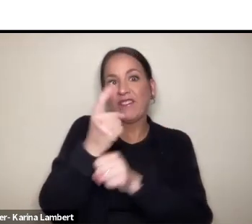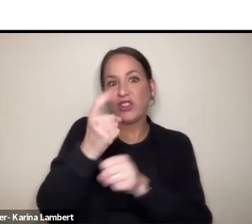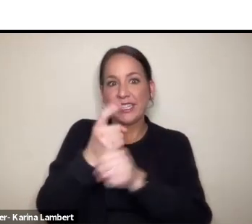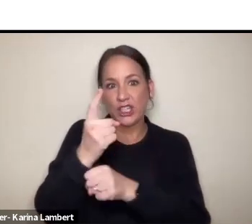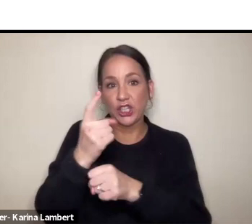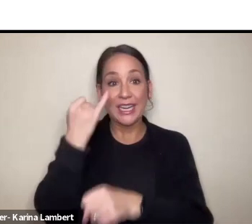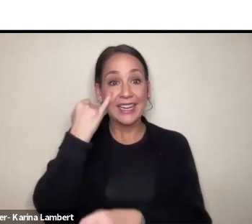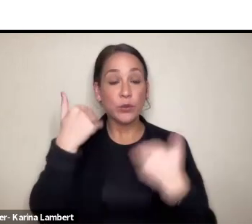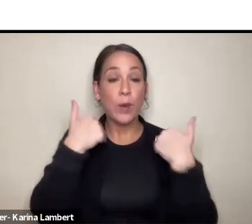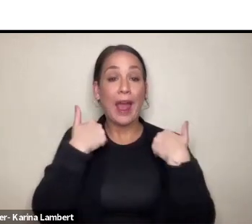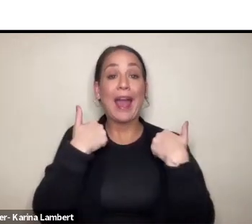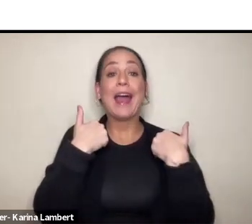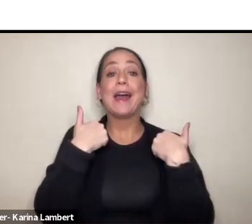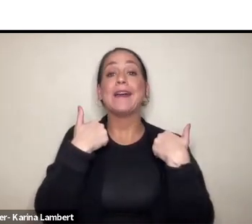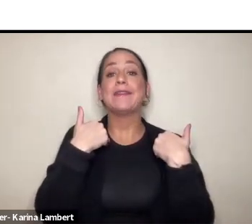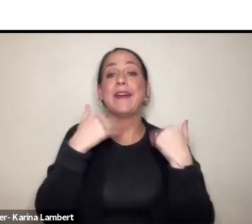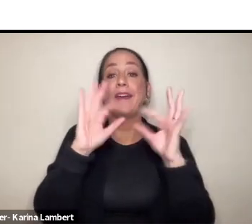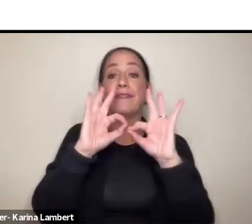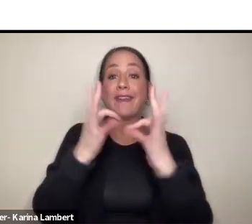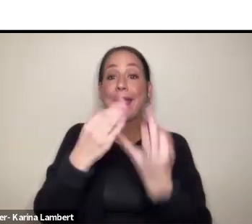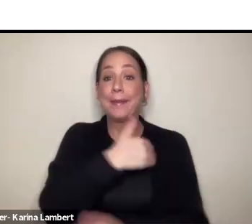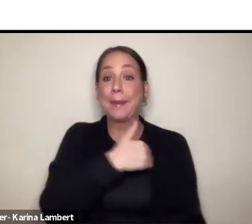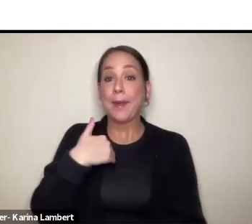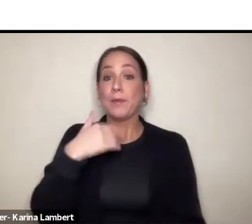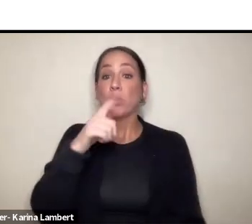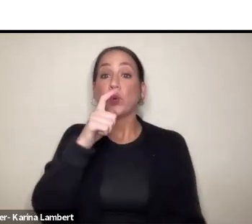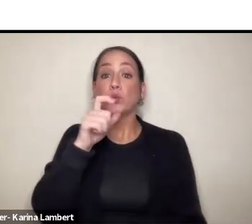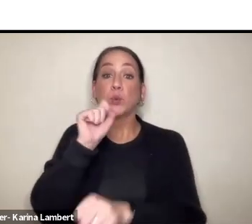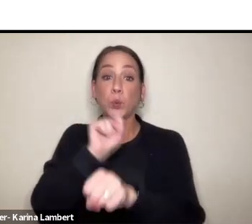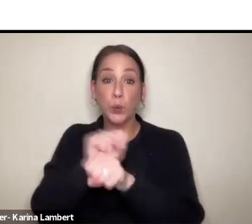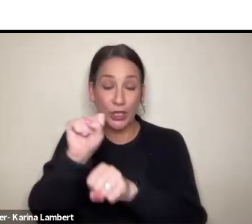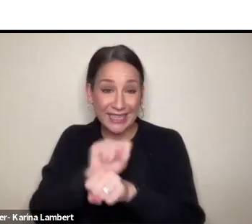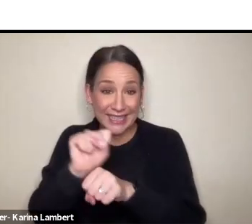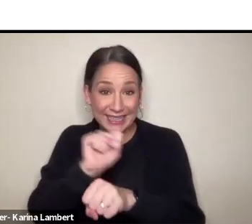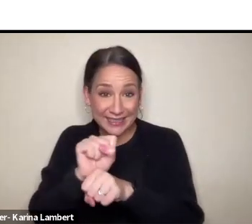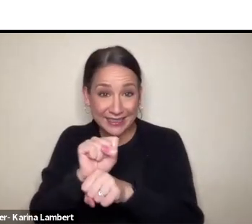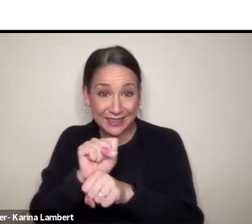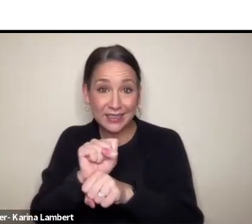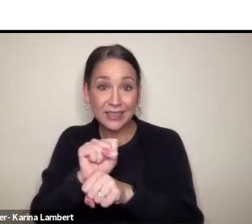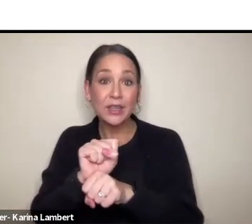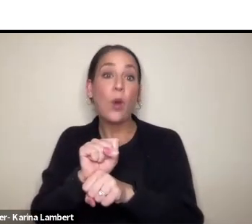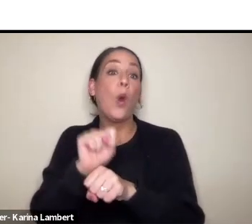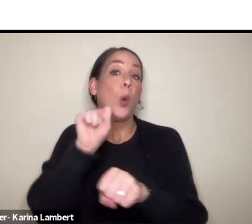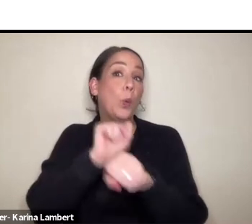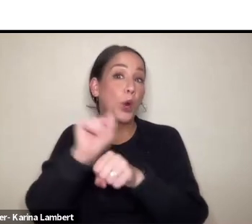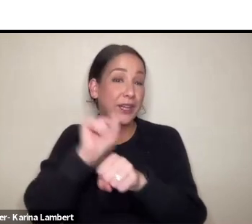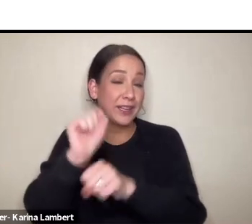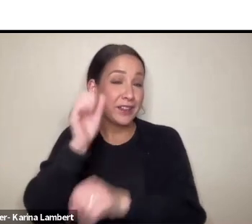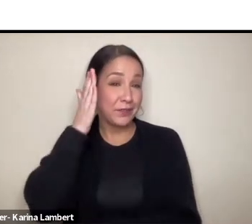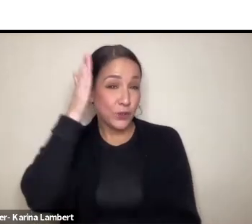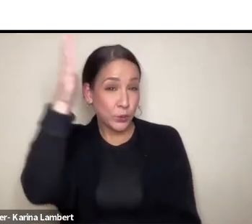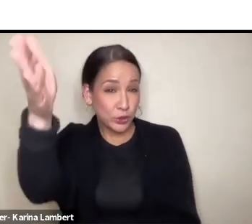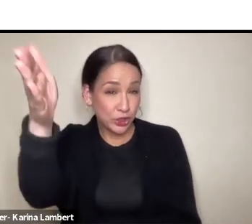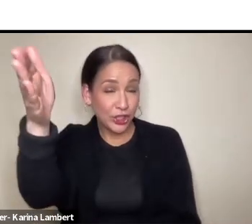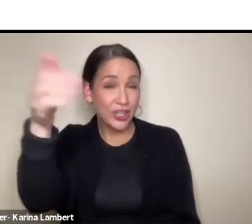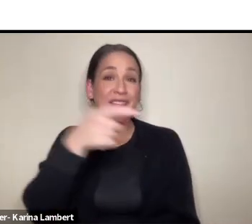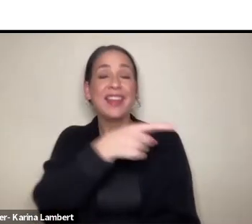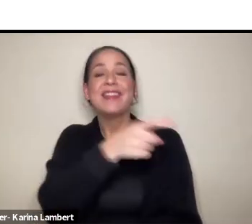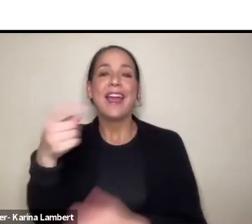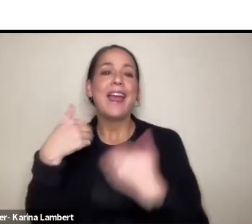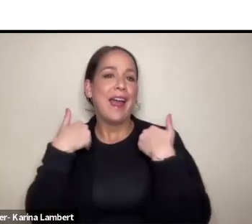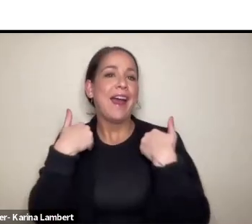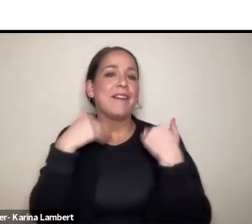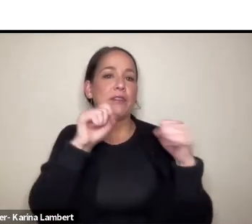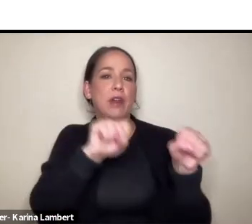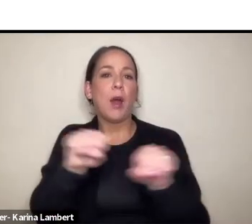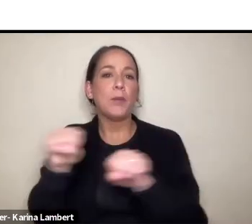a family member with an ABLE account who's working or will likely be working in the future, they have an opportunity to